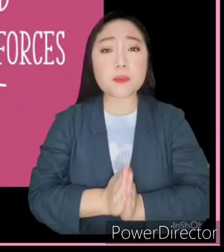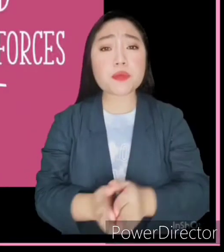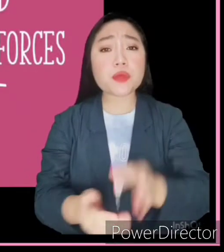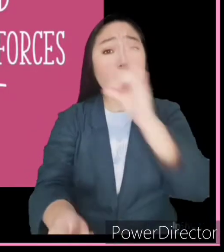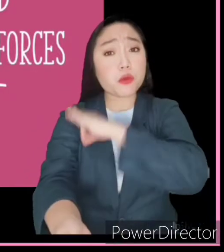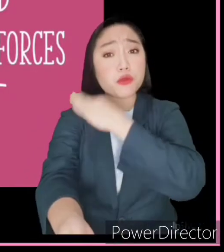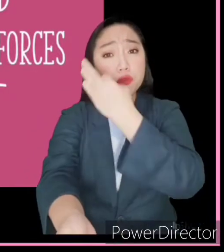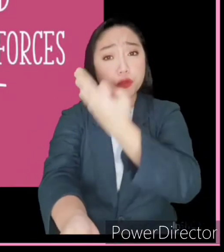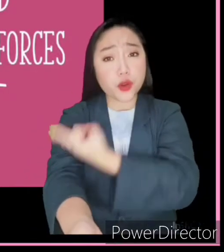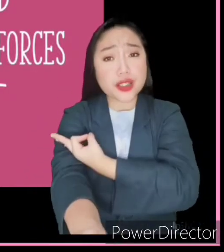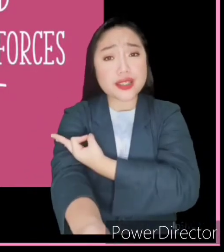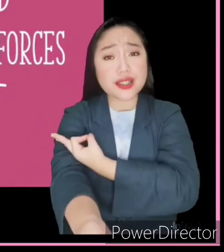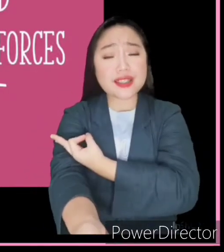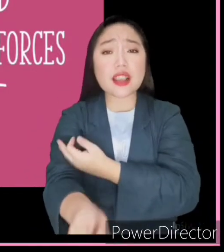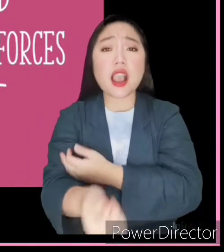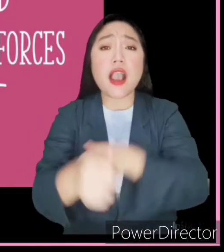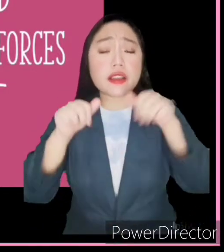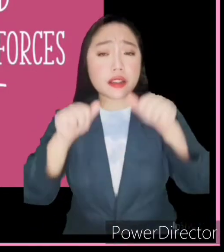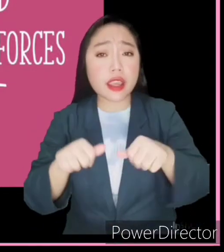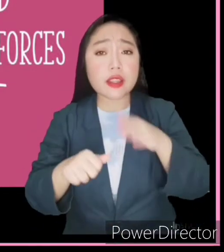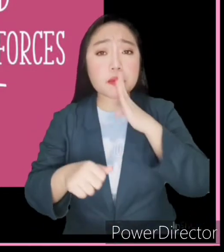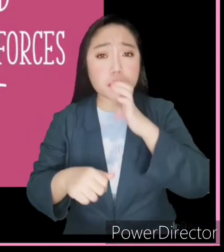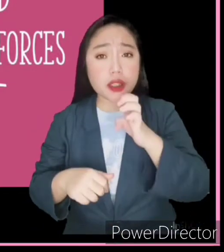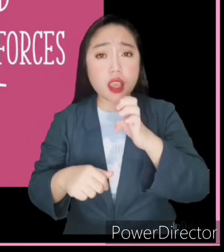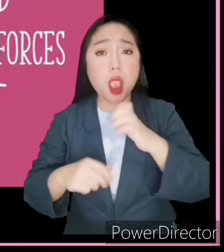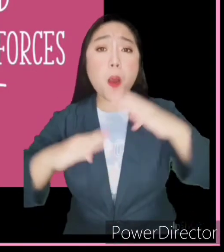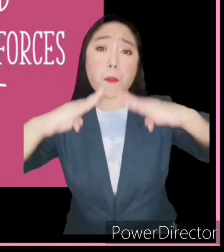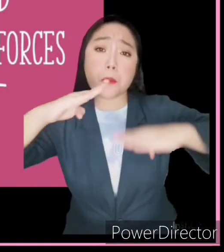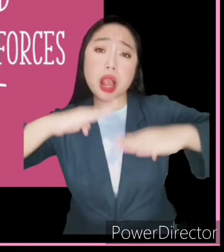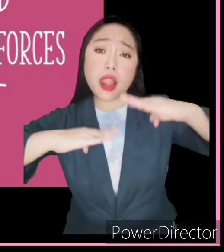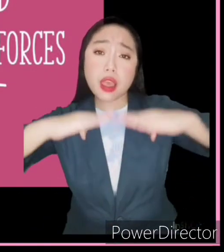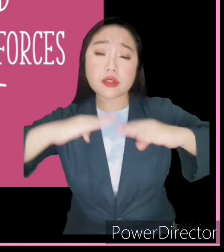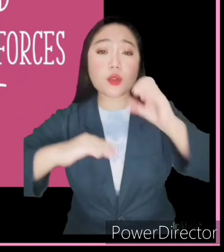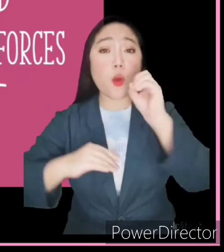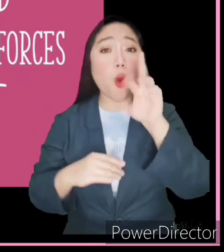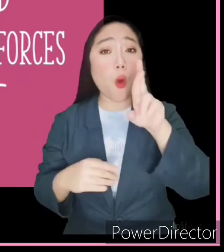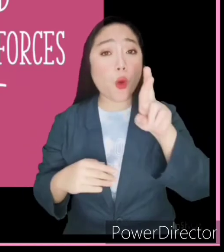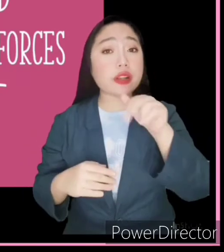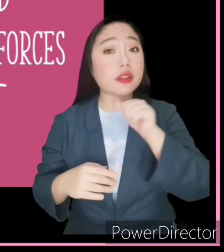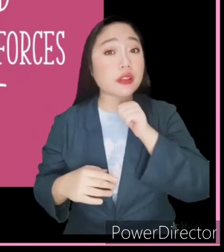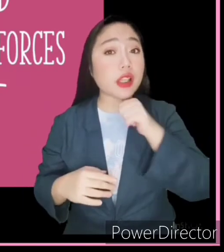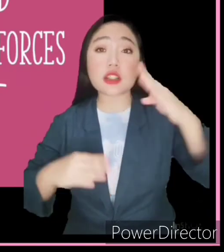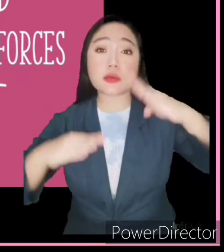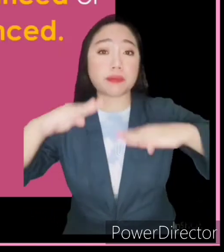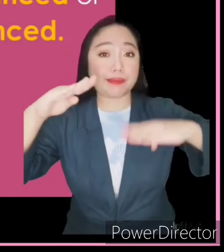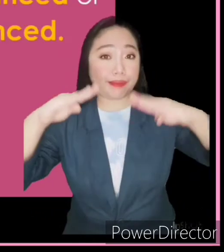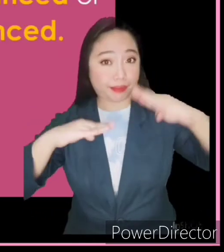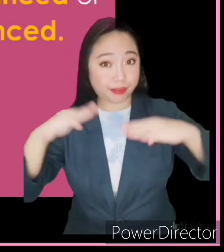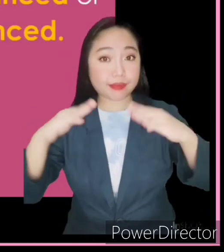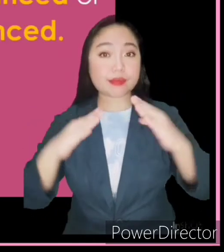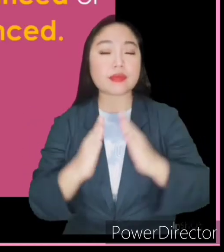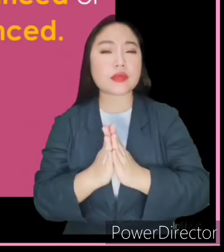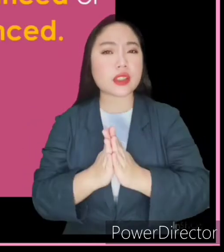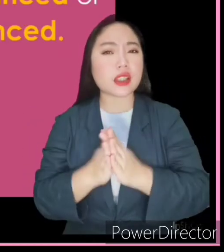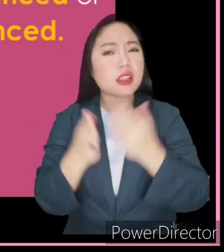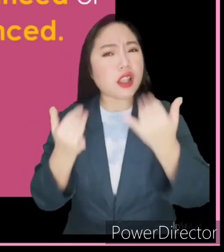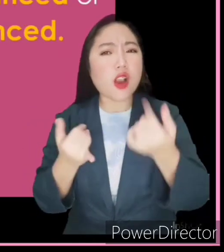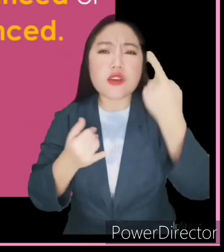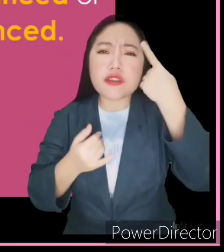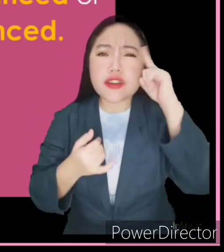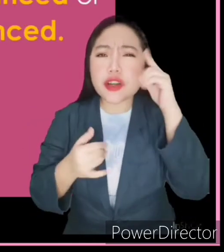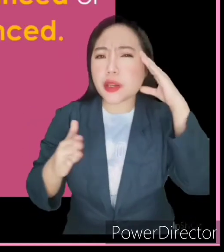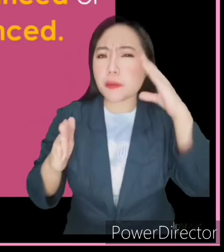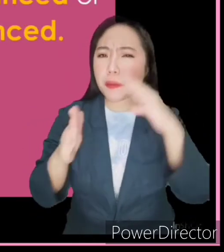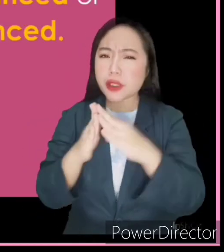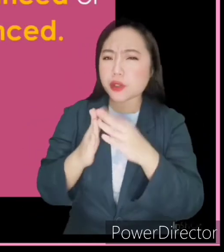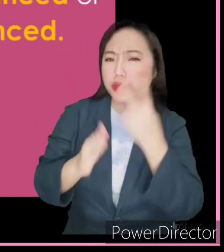Now, when we talk about forces, we can say that forces can either be balanced or unbalanced. Now,